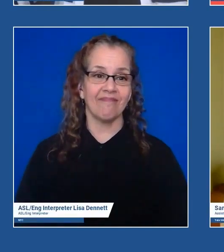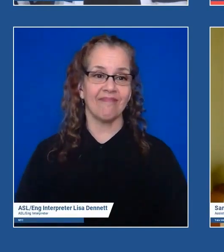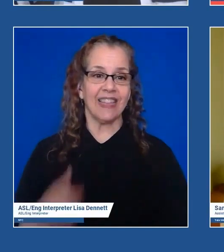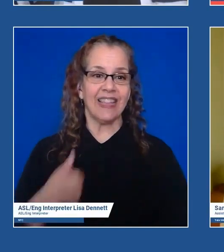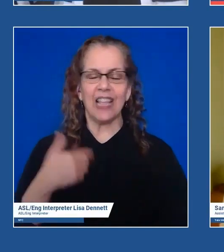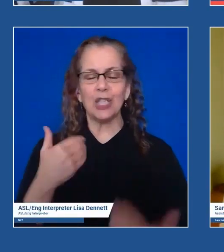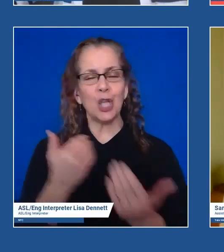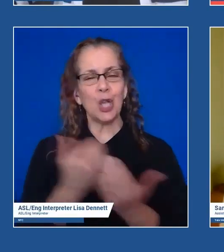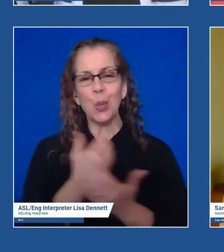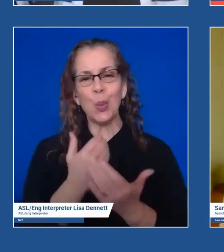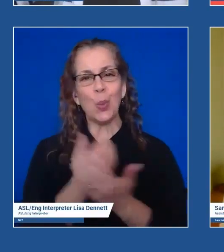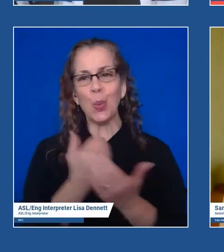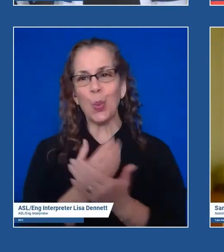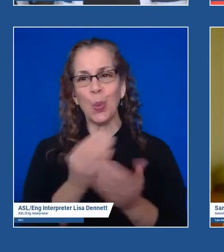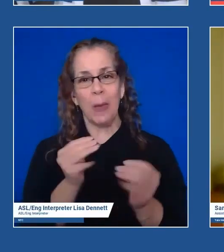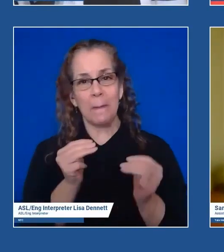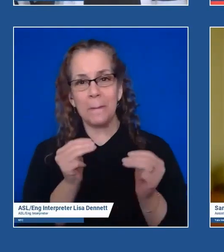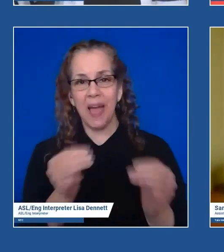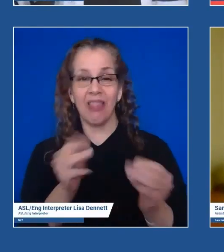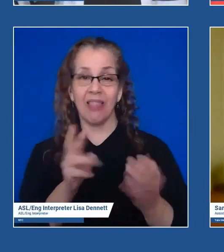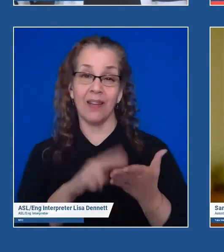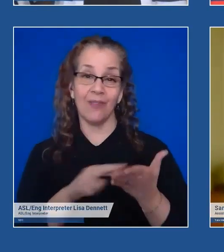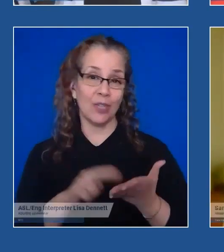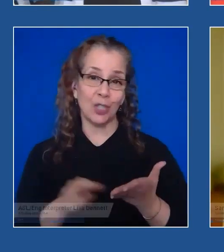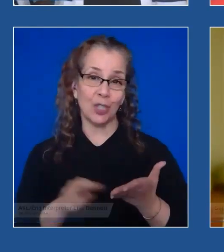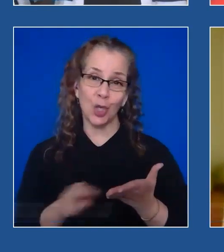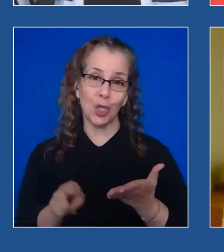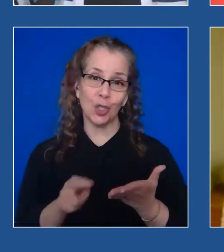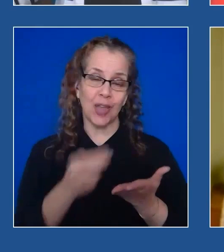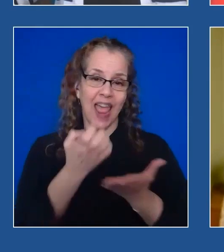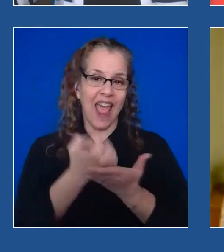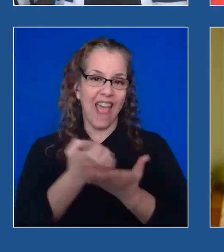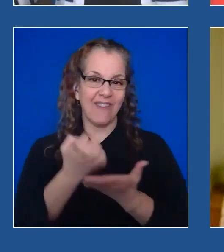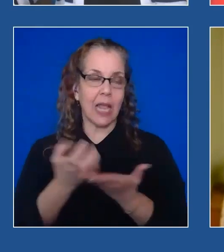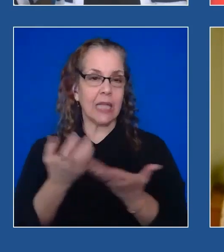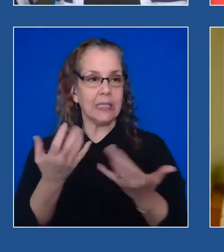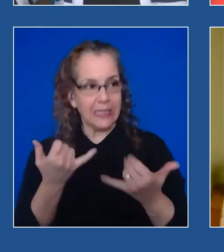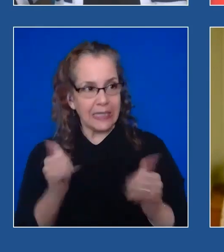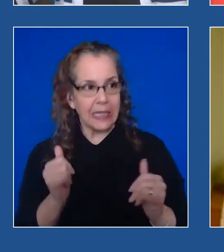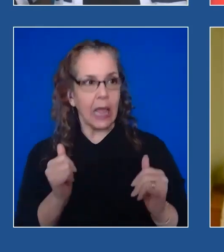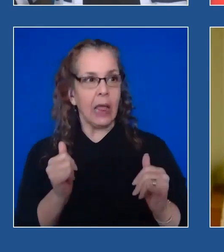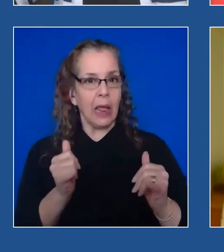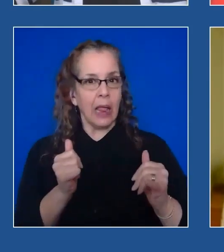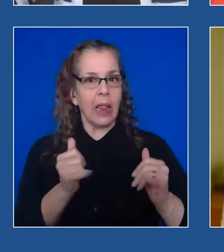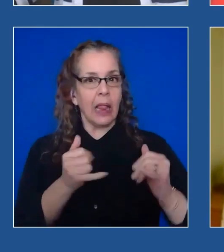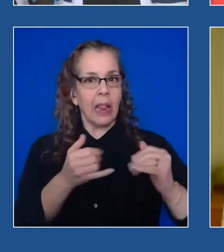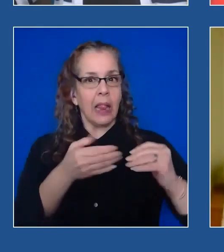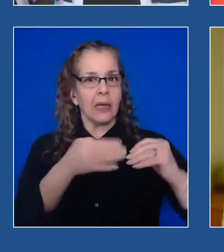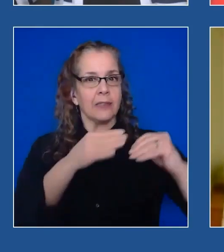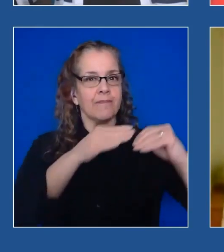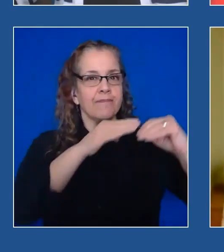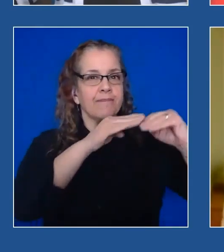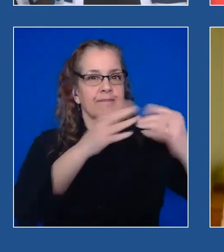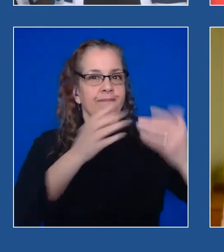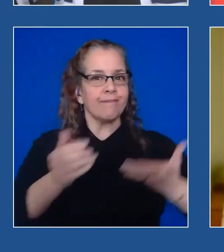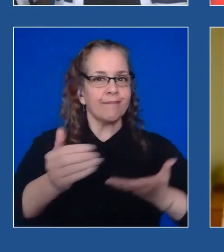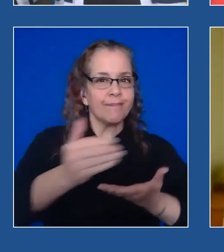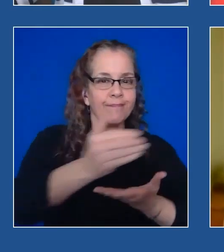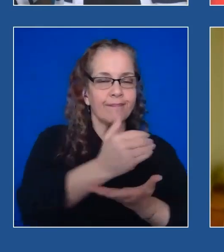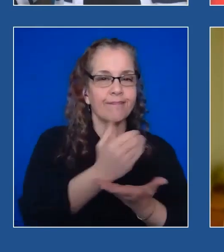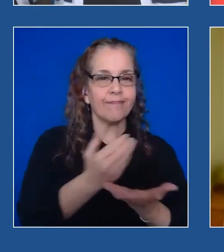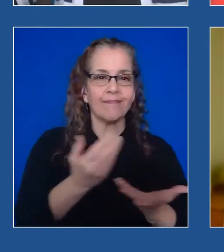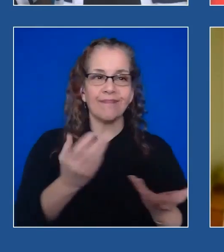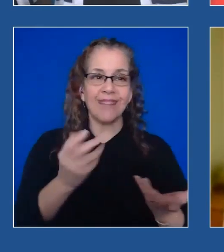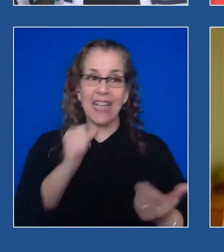of research that the evidence is still building. So hopefully, I mean, I don't think we'll have an answer next